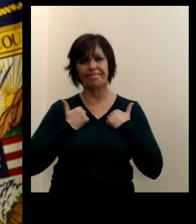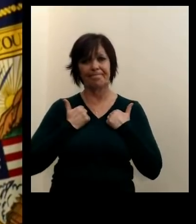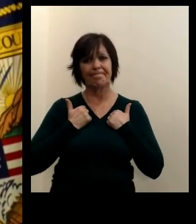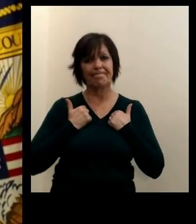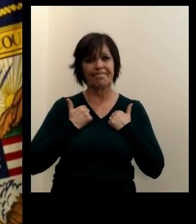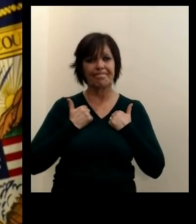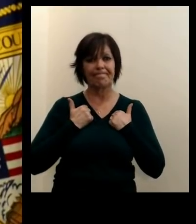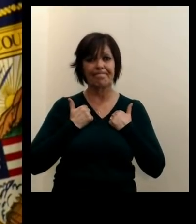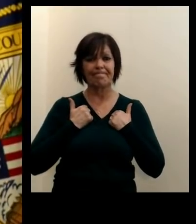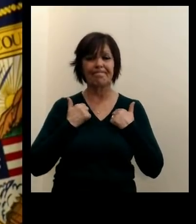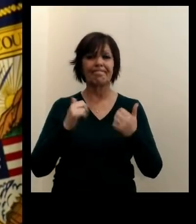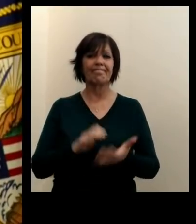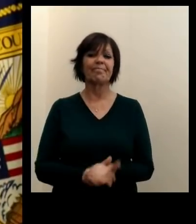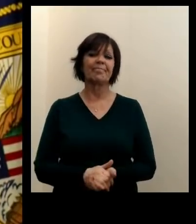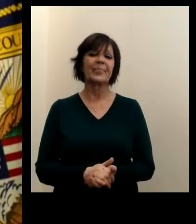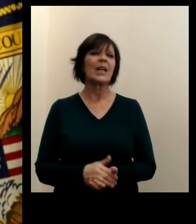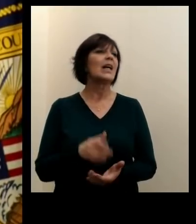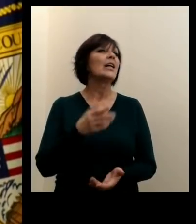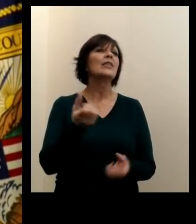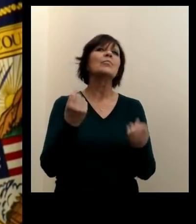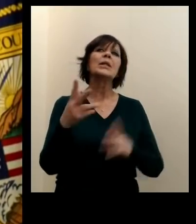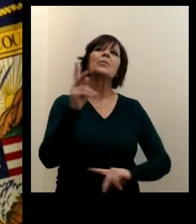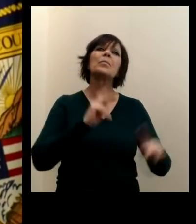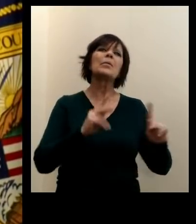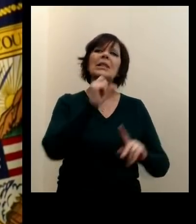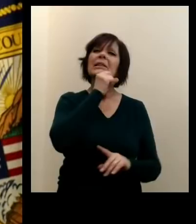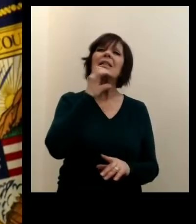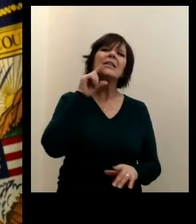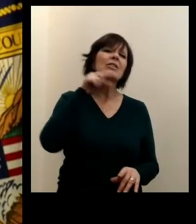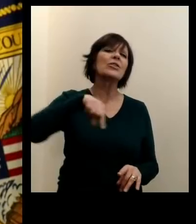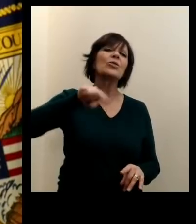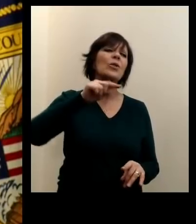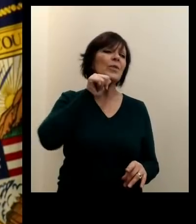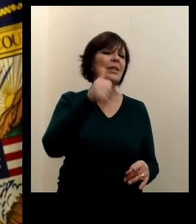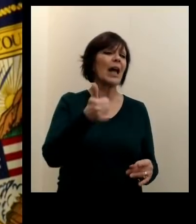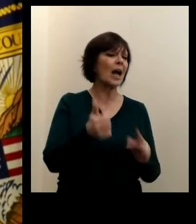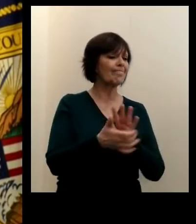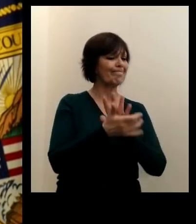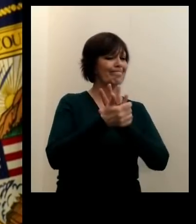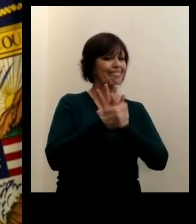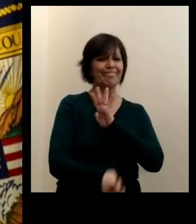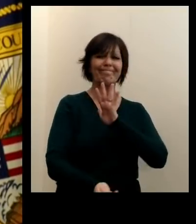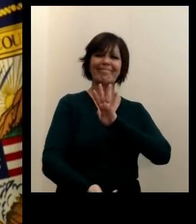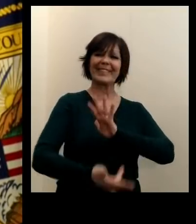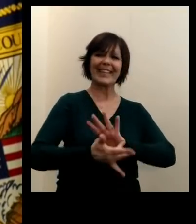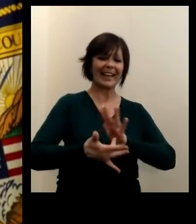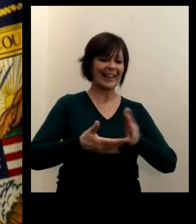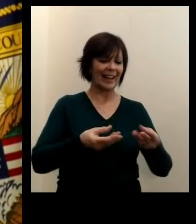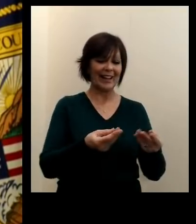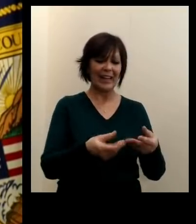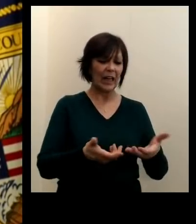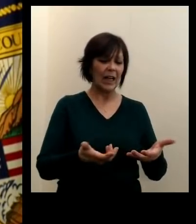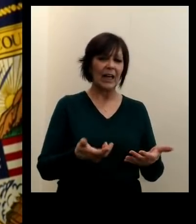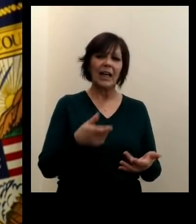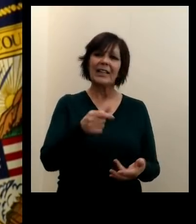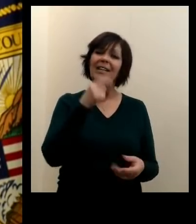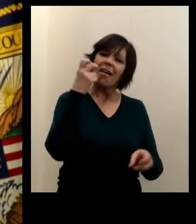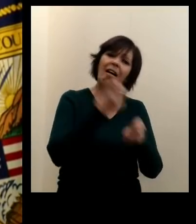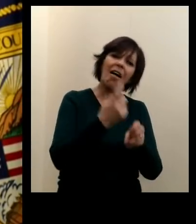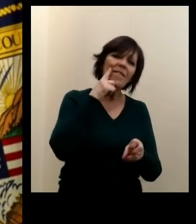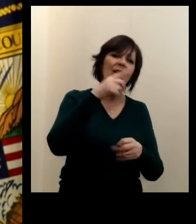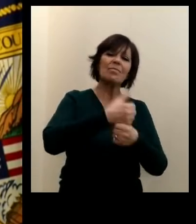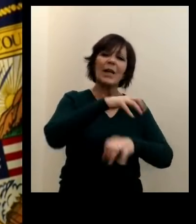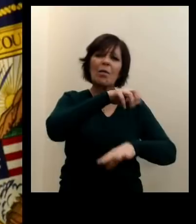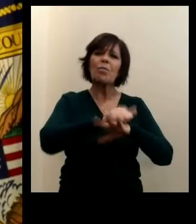be technologically savvy, who the most technological advanced instrument they have is a flip phone, has an availability through